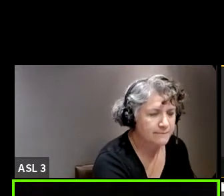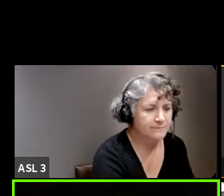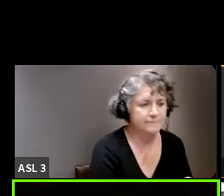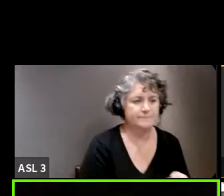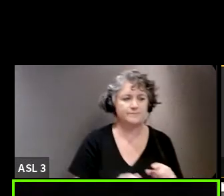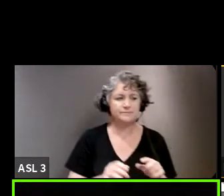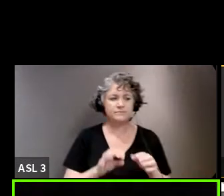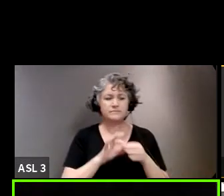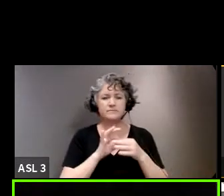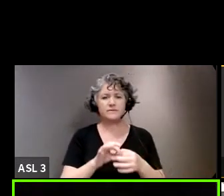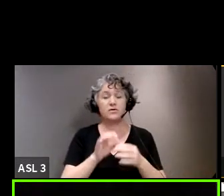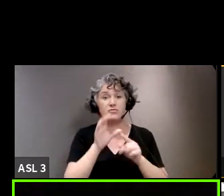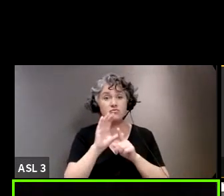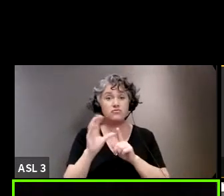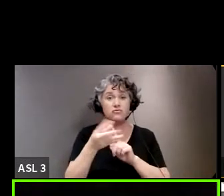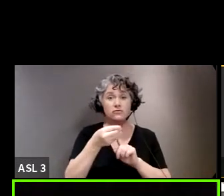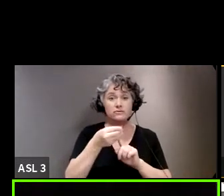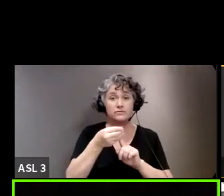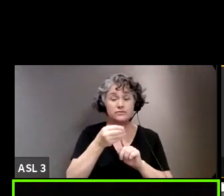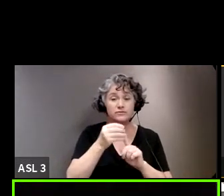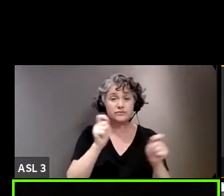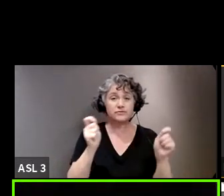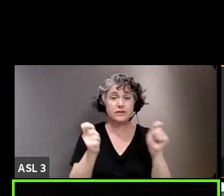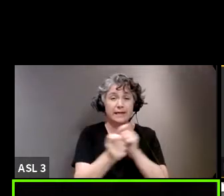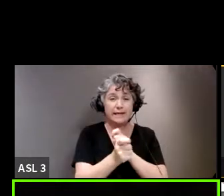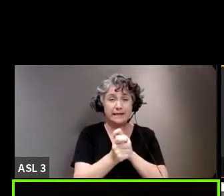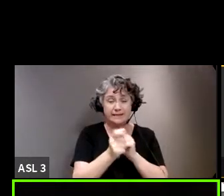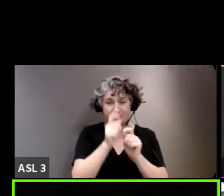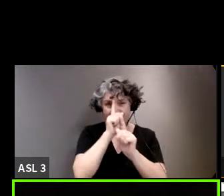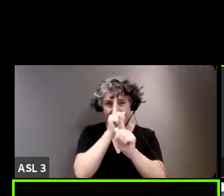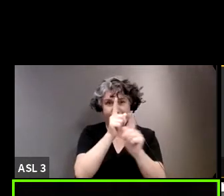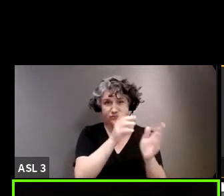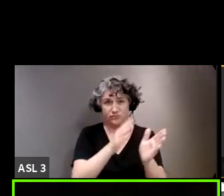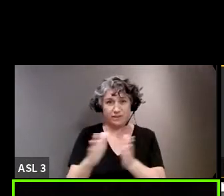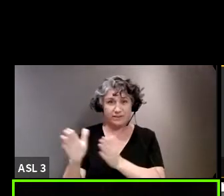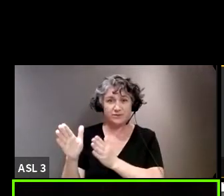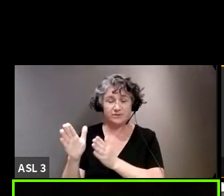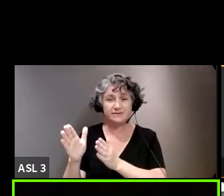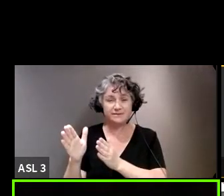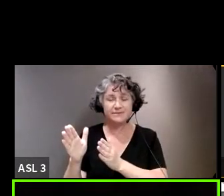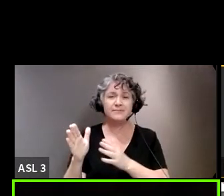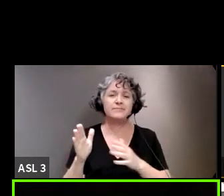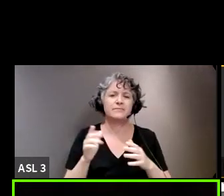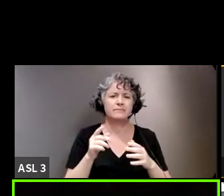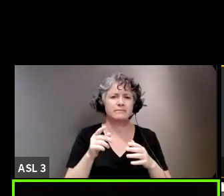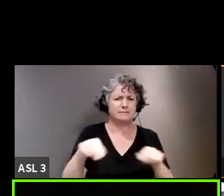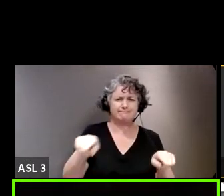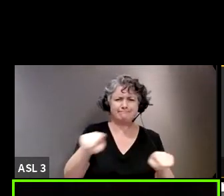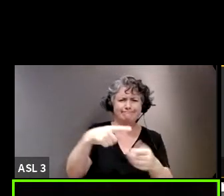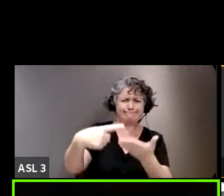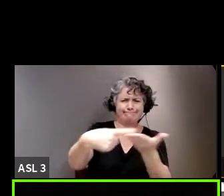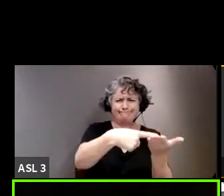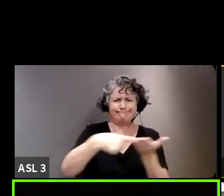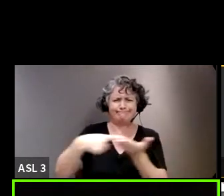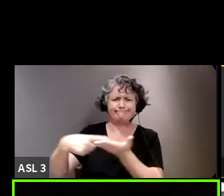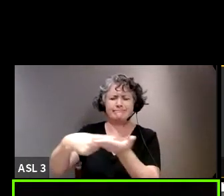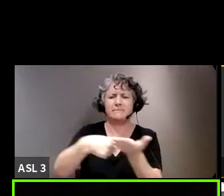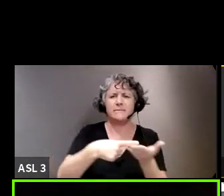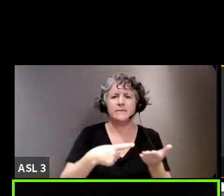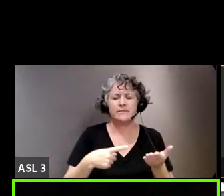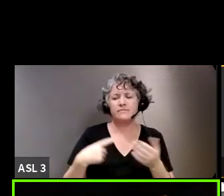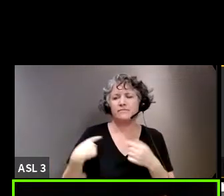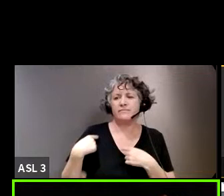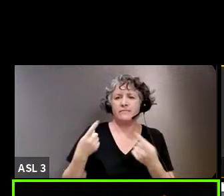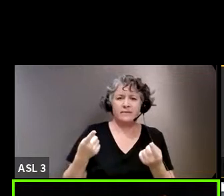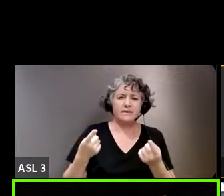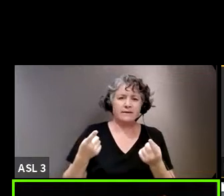strategy and i know that um you were discussing that and the the since it